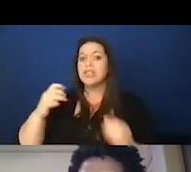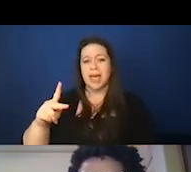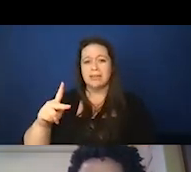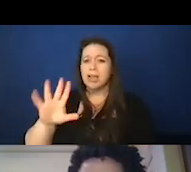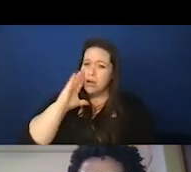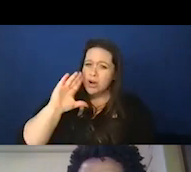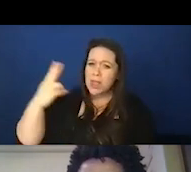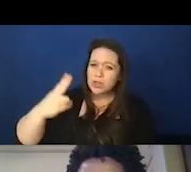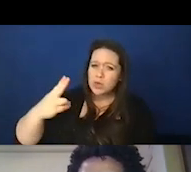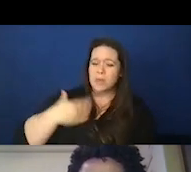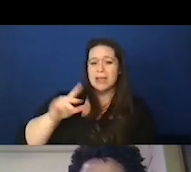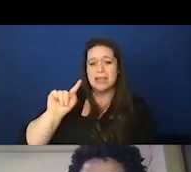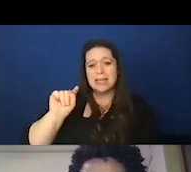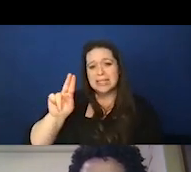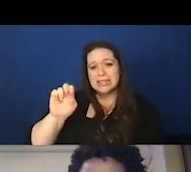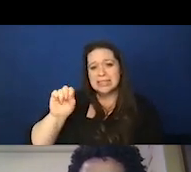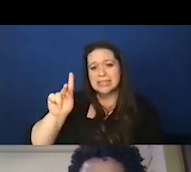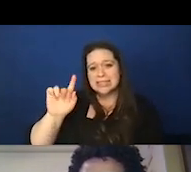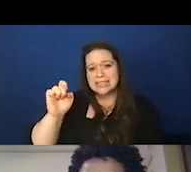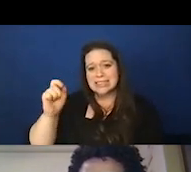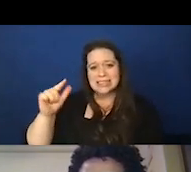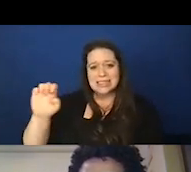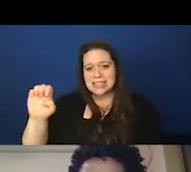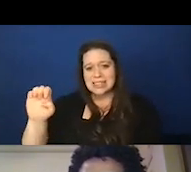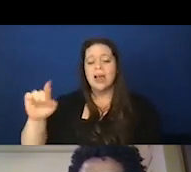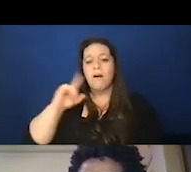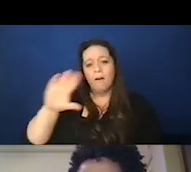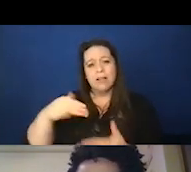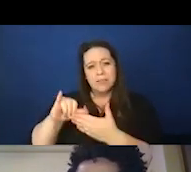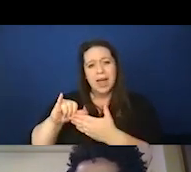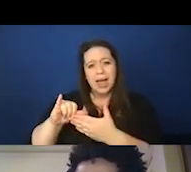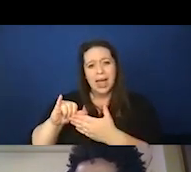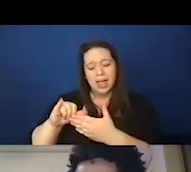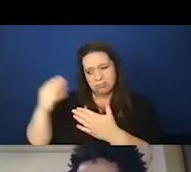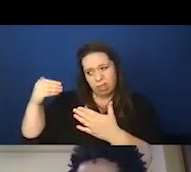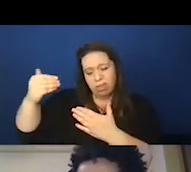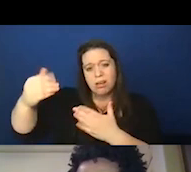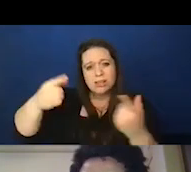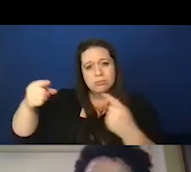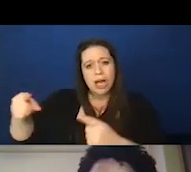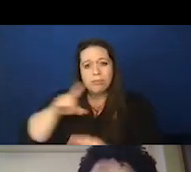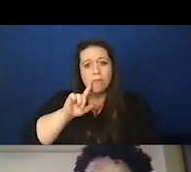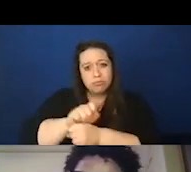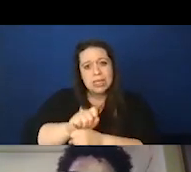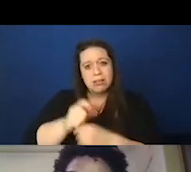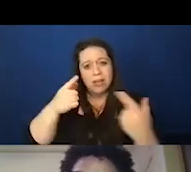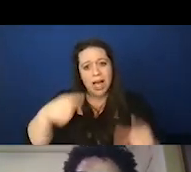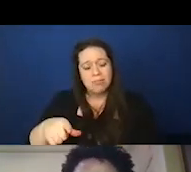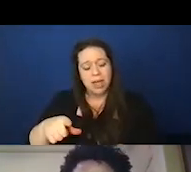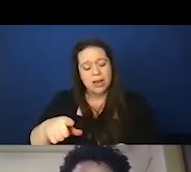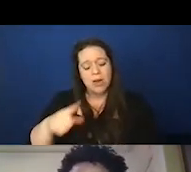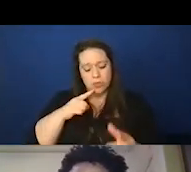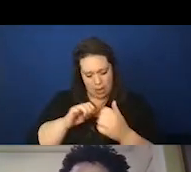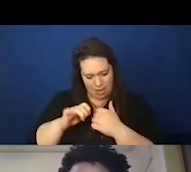which are real to the community, you got to kind of help them kind of get past that. But I think once you get, the people